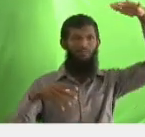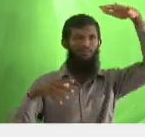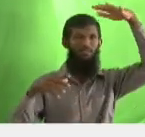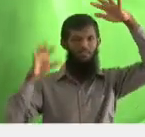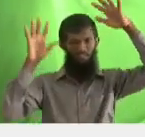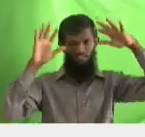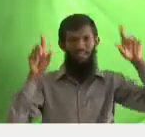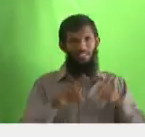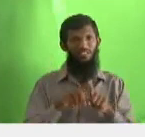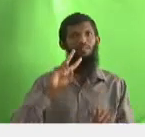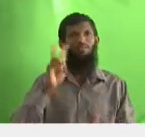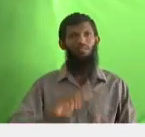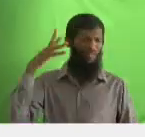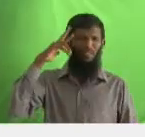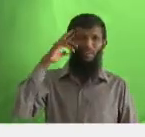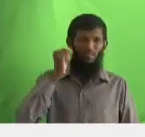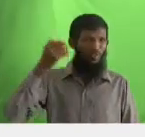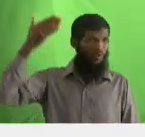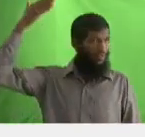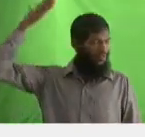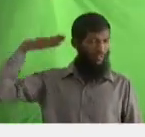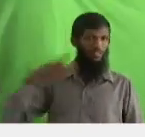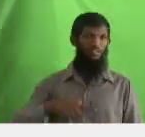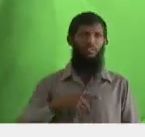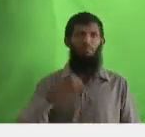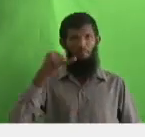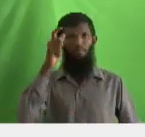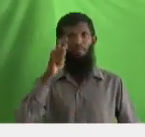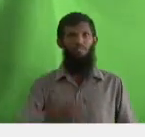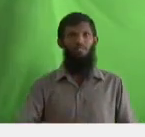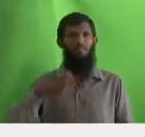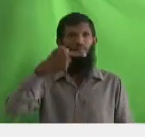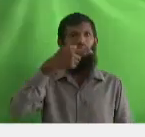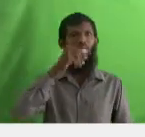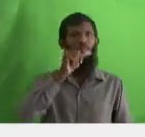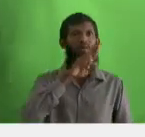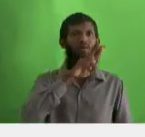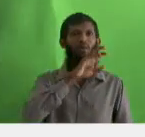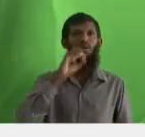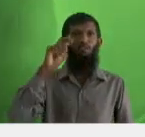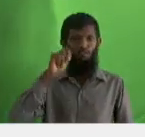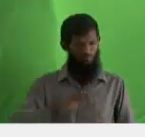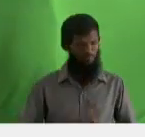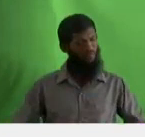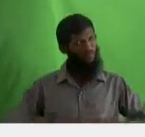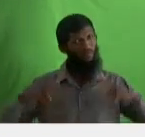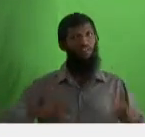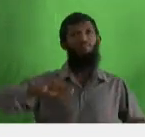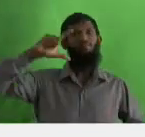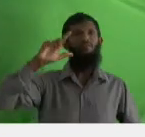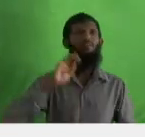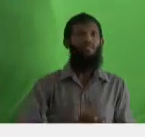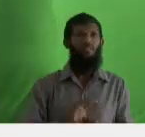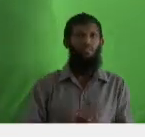Remember, Qarun was a man who was very, very wealthy. He earned his wealth, but that wealth came about with